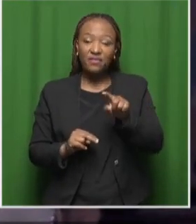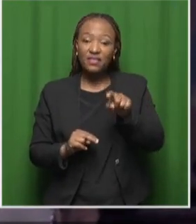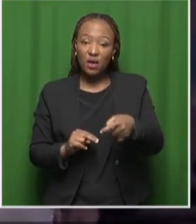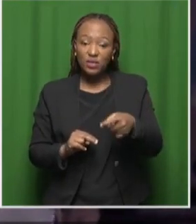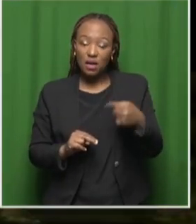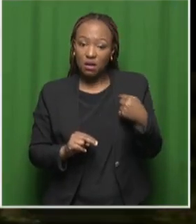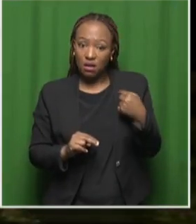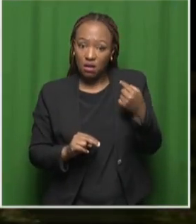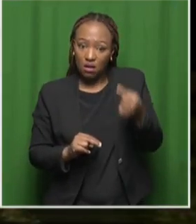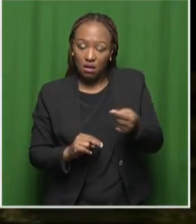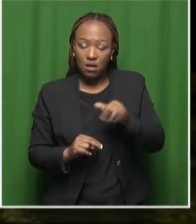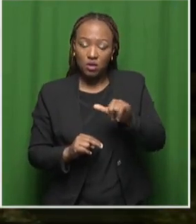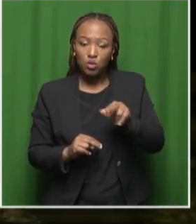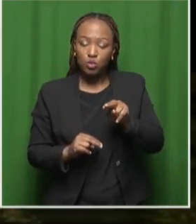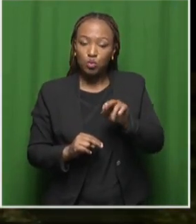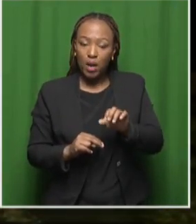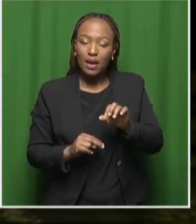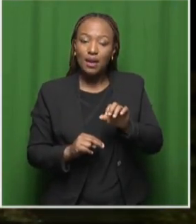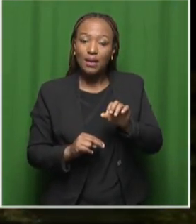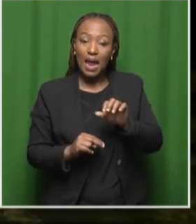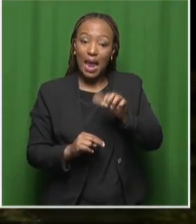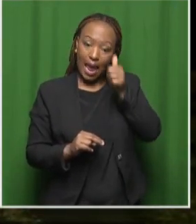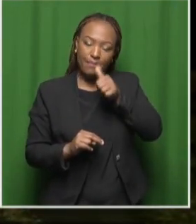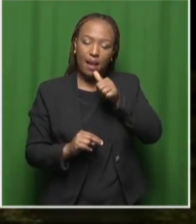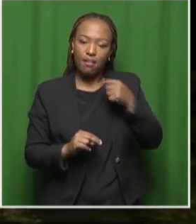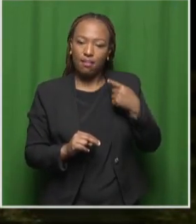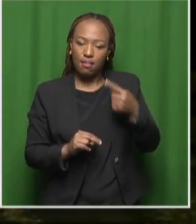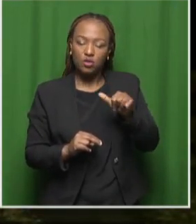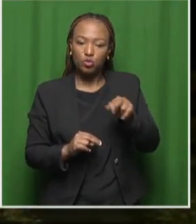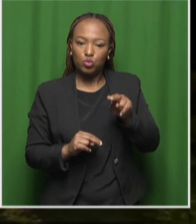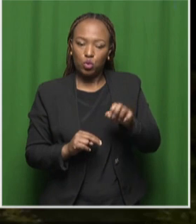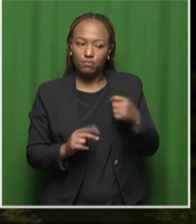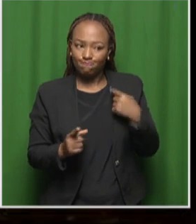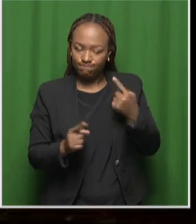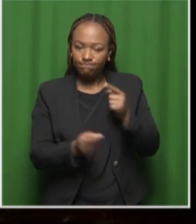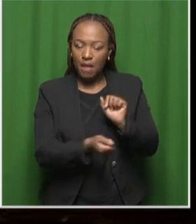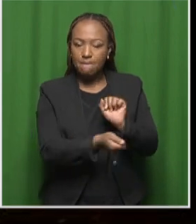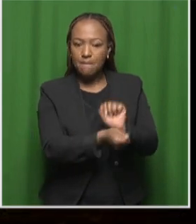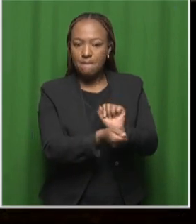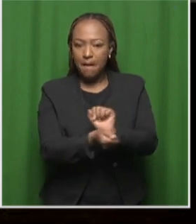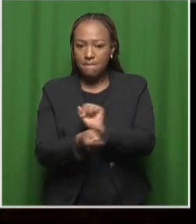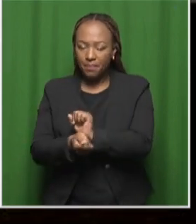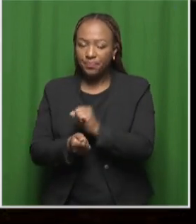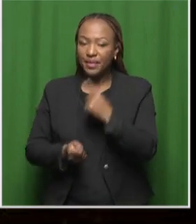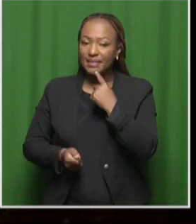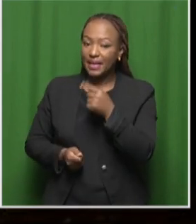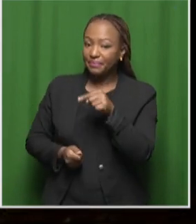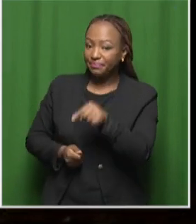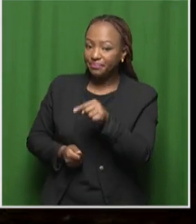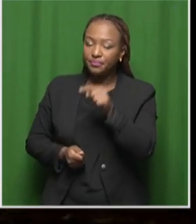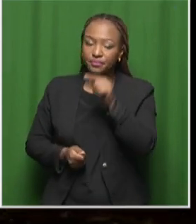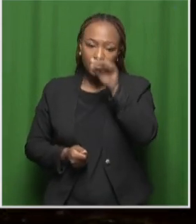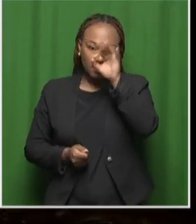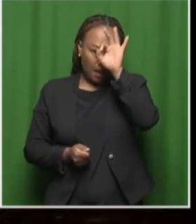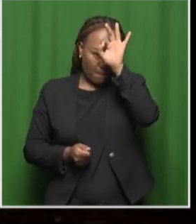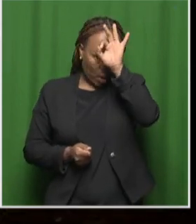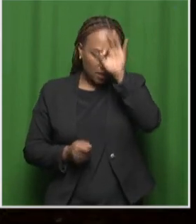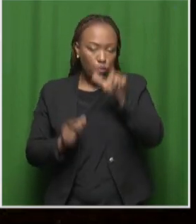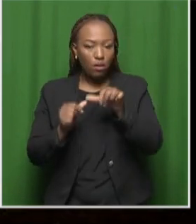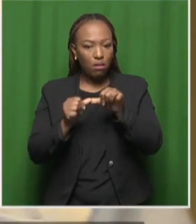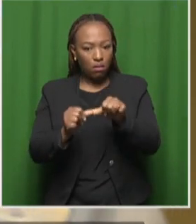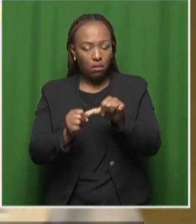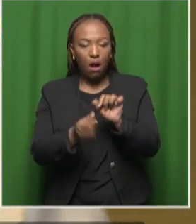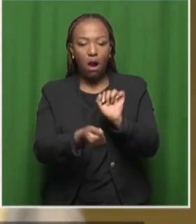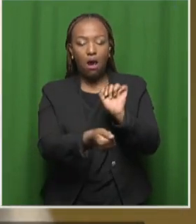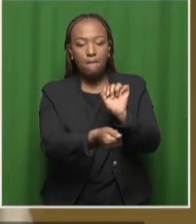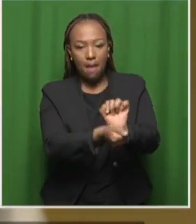June 2024. Mthombeni says law enforcement agencies will continue to ensure that community members feel safe. But the